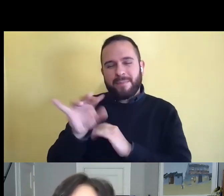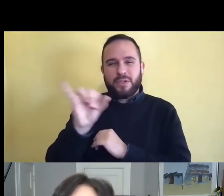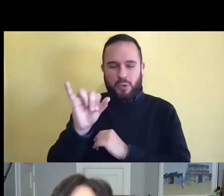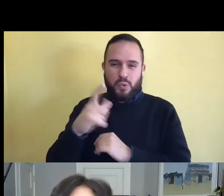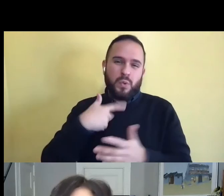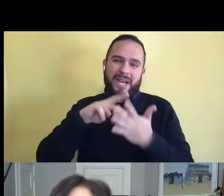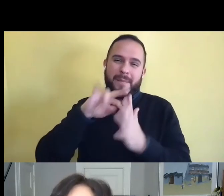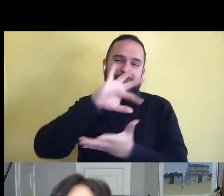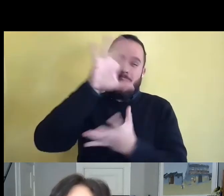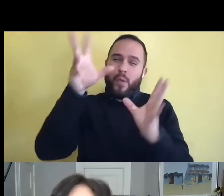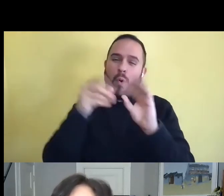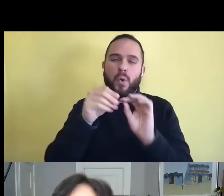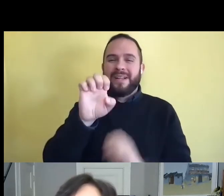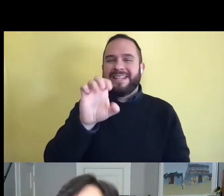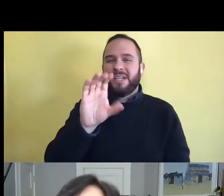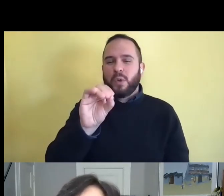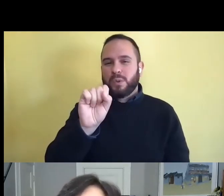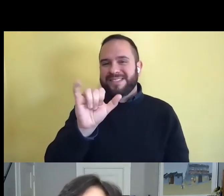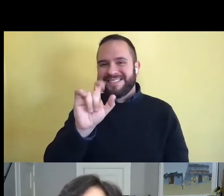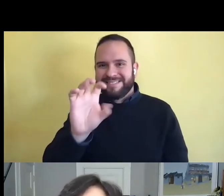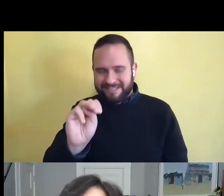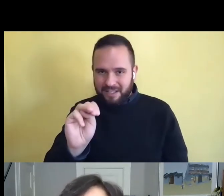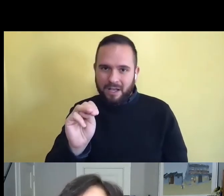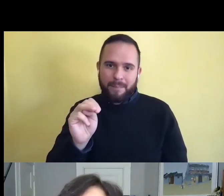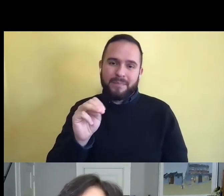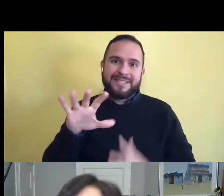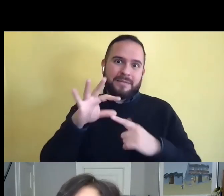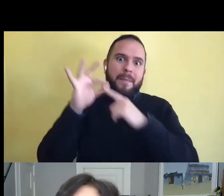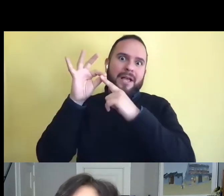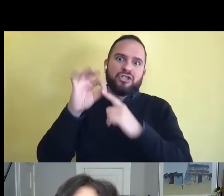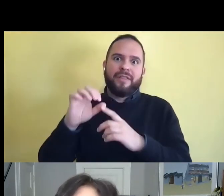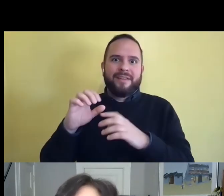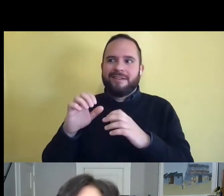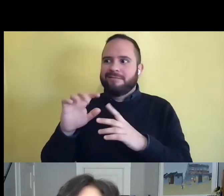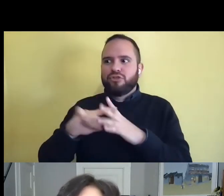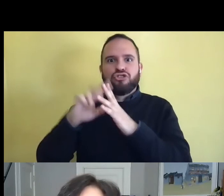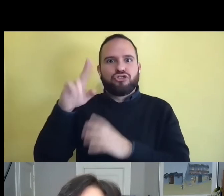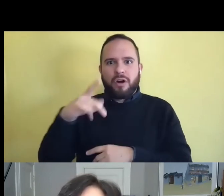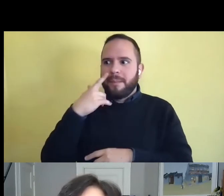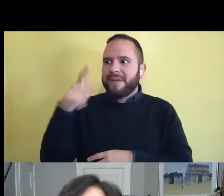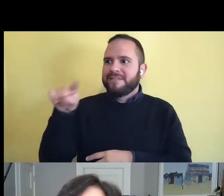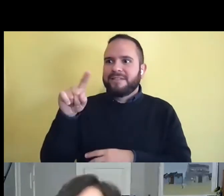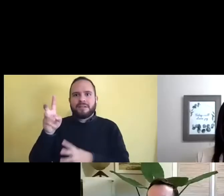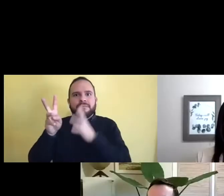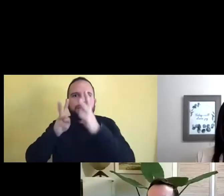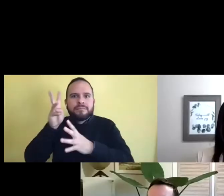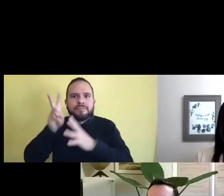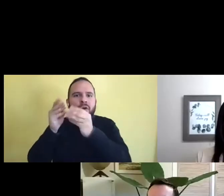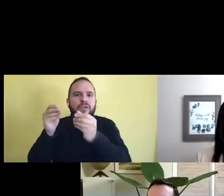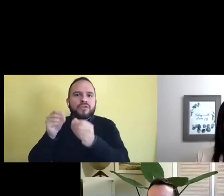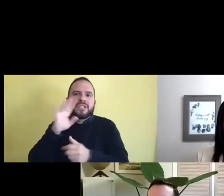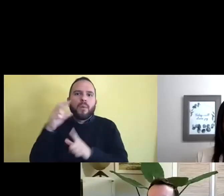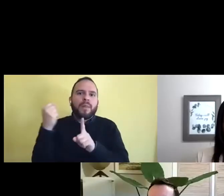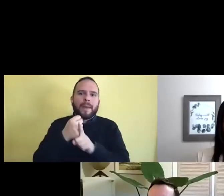the startup, because they are the one that creating these solutions that affect all of us on a day-to-day basis. So it's a great